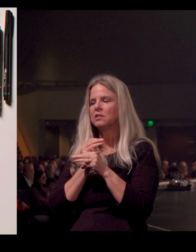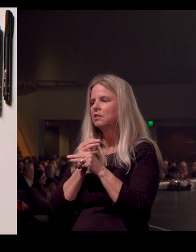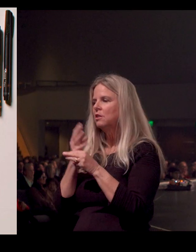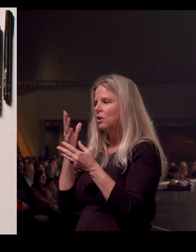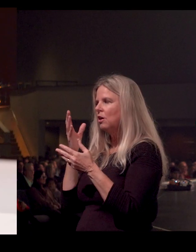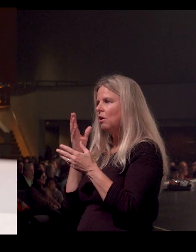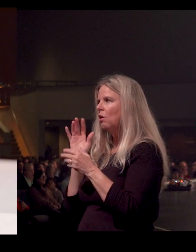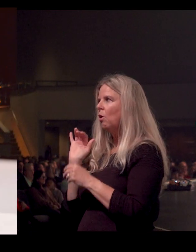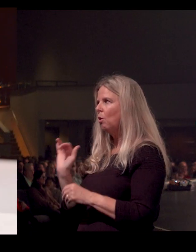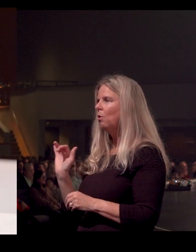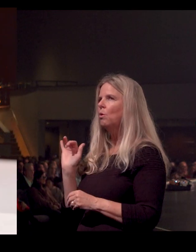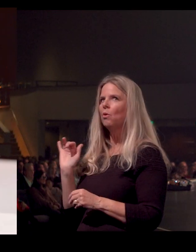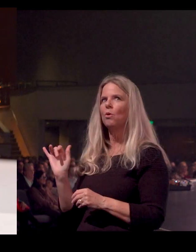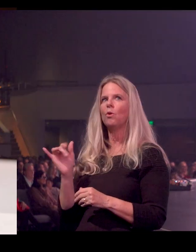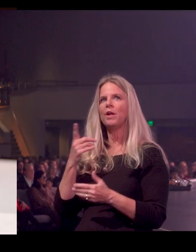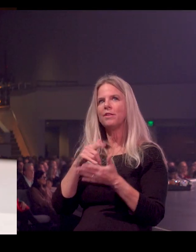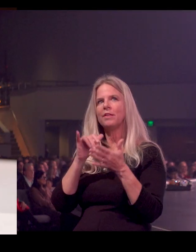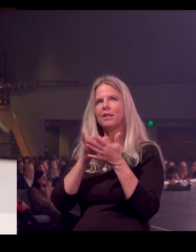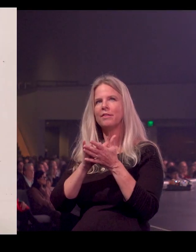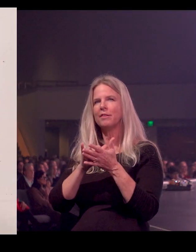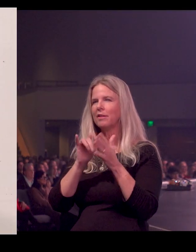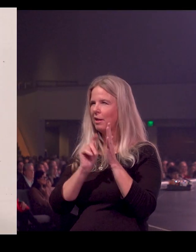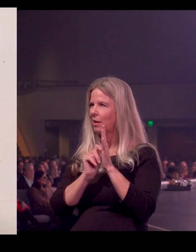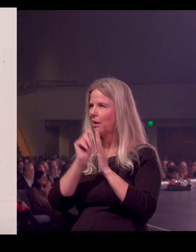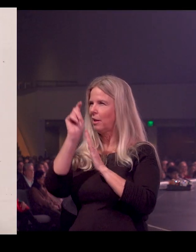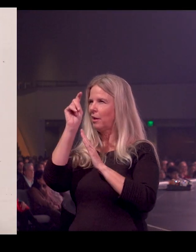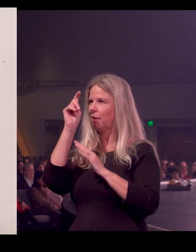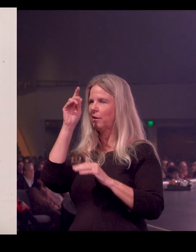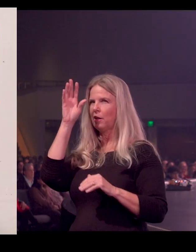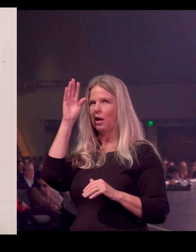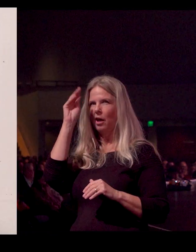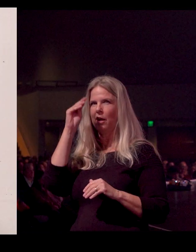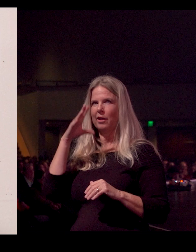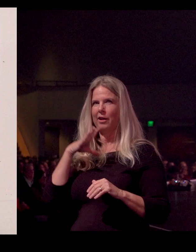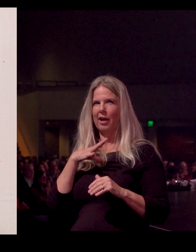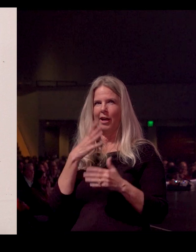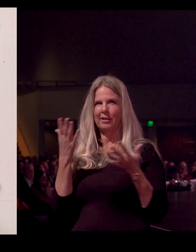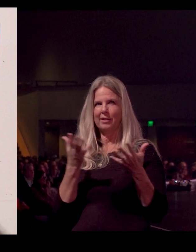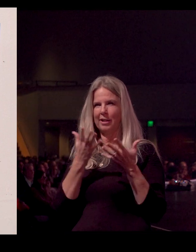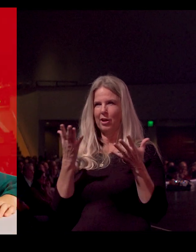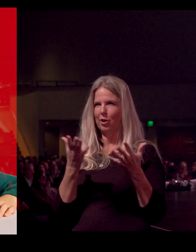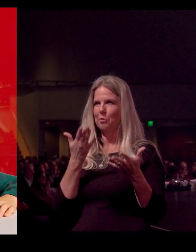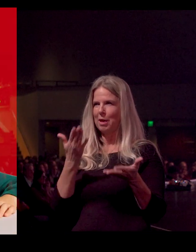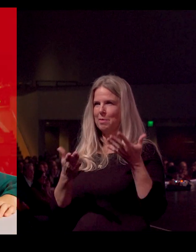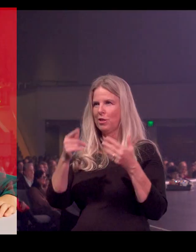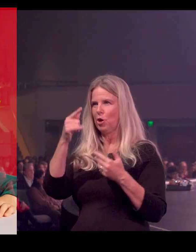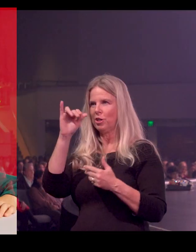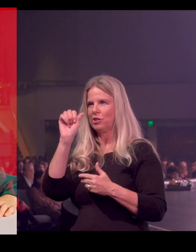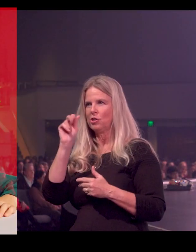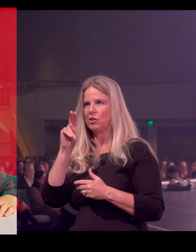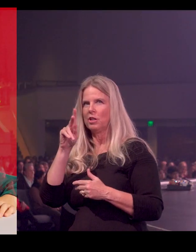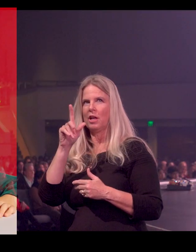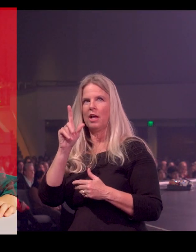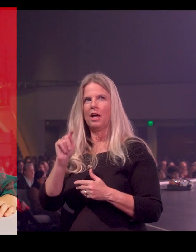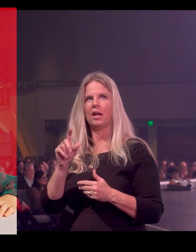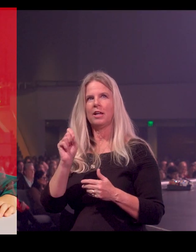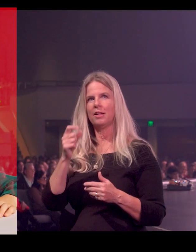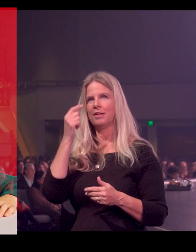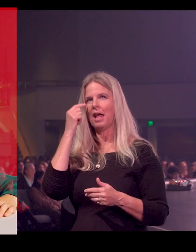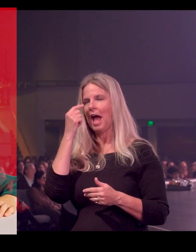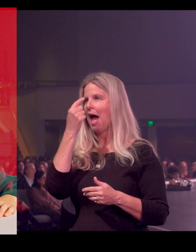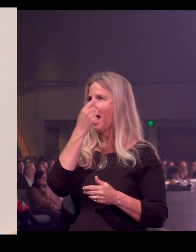tree. It's like they're giants. And the eyes, babe's gotta see, nice smiley face. Oh, look at those ears. It looks